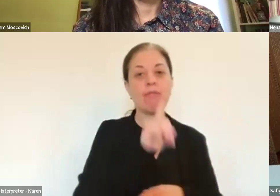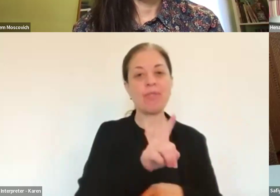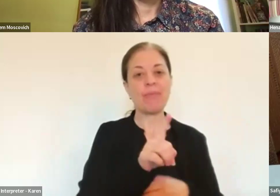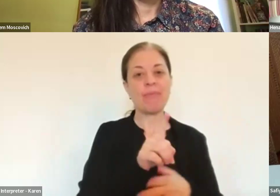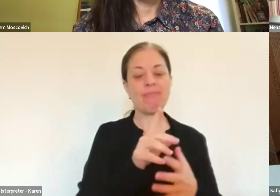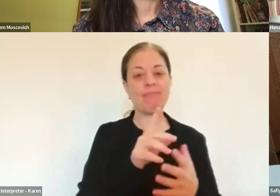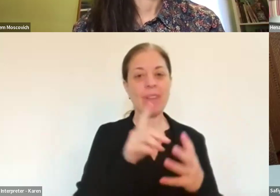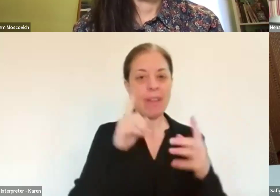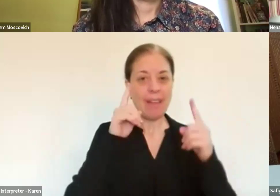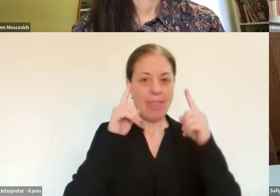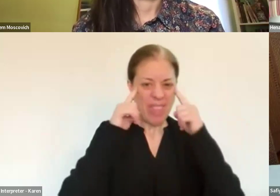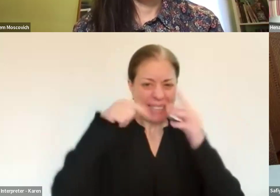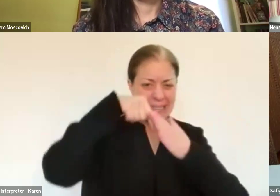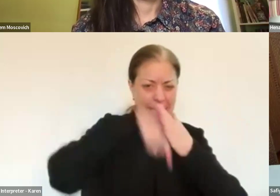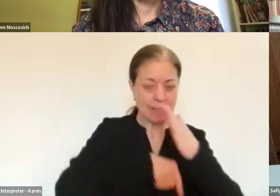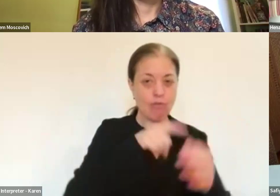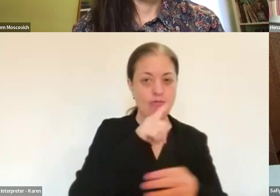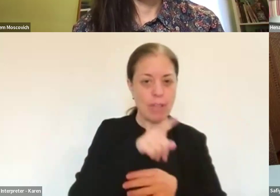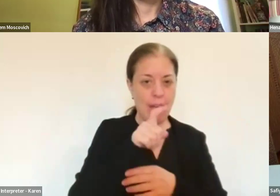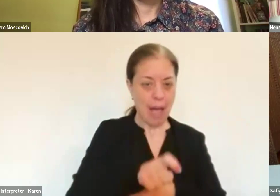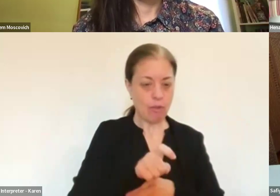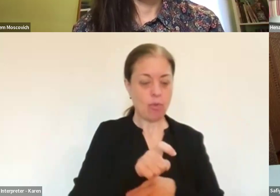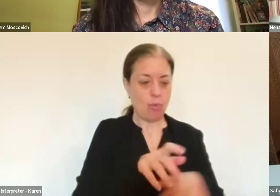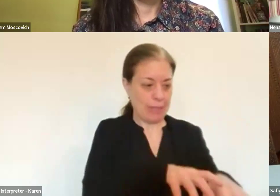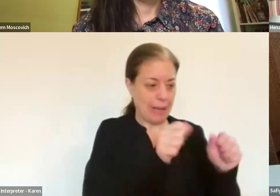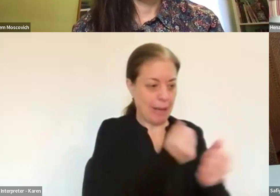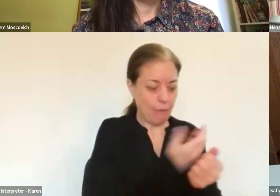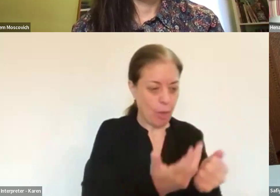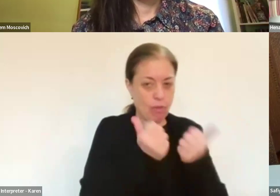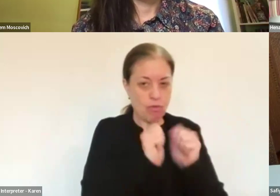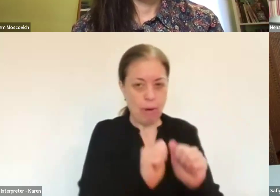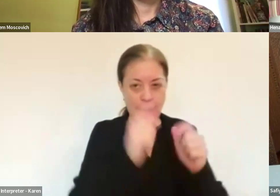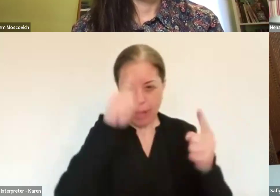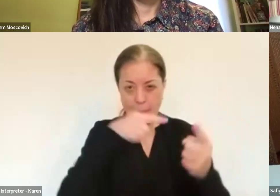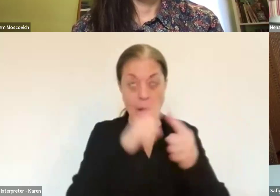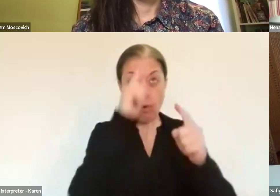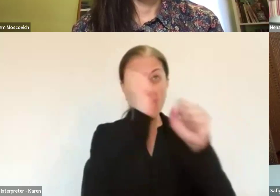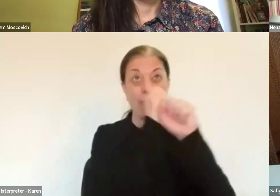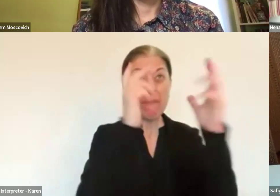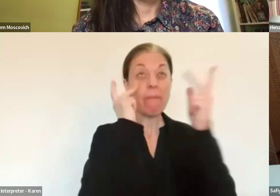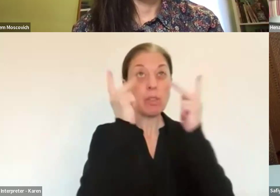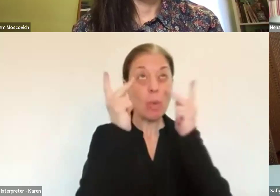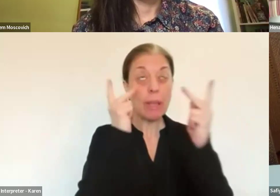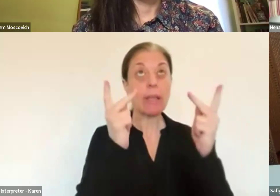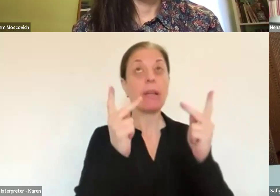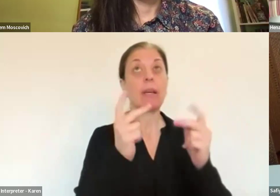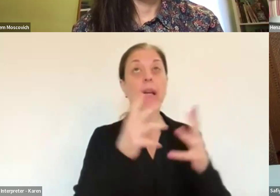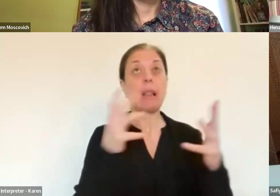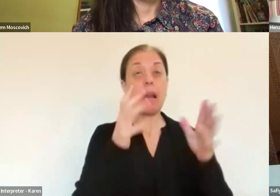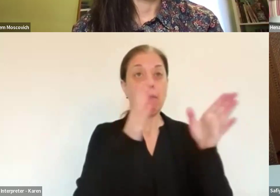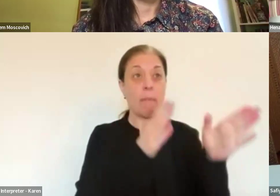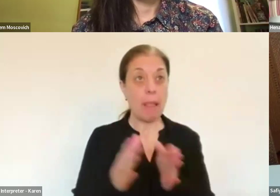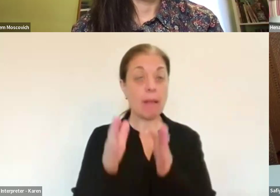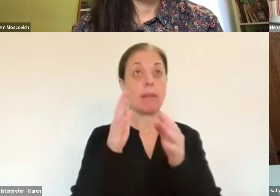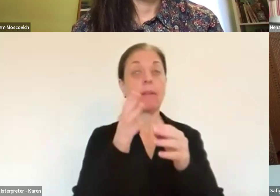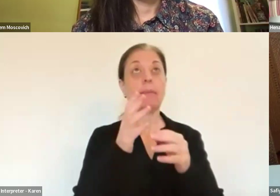so thinking intensive. You have to really take everything and try to think about it visually. It's a lot of planning and a lot